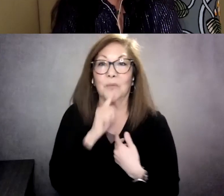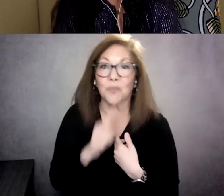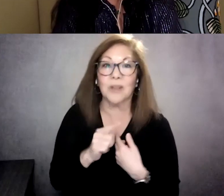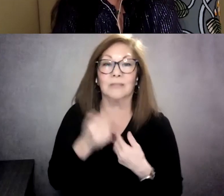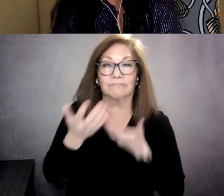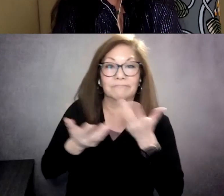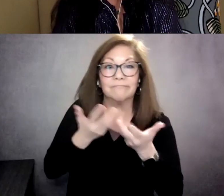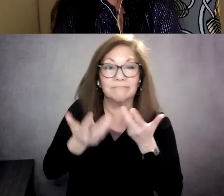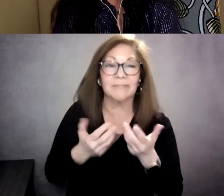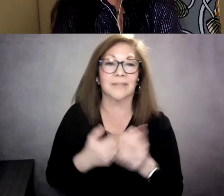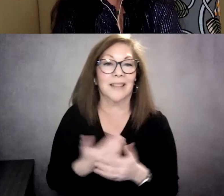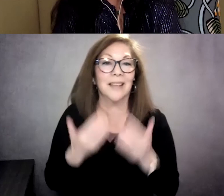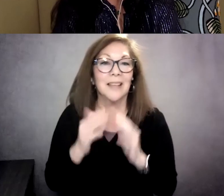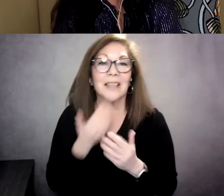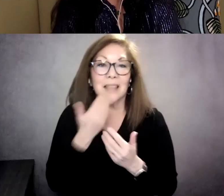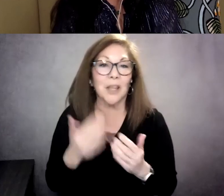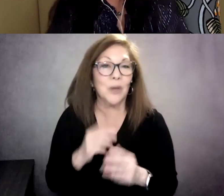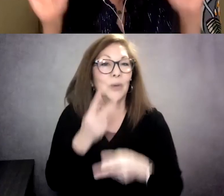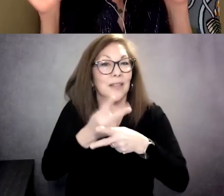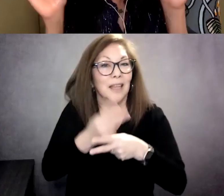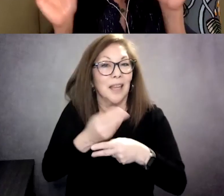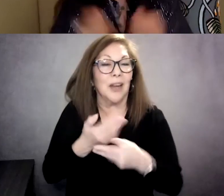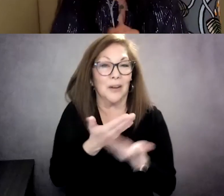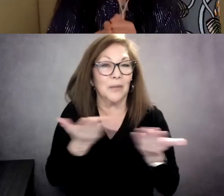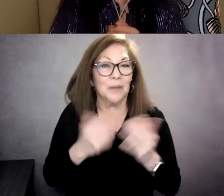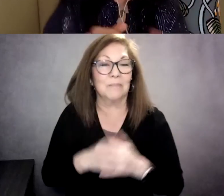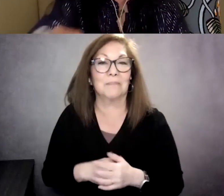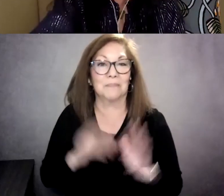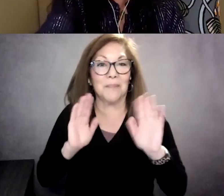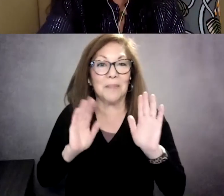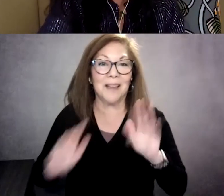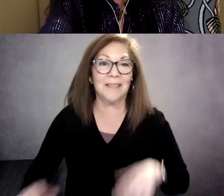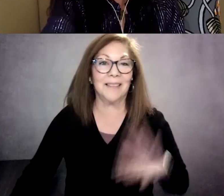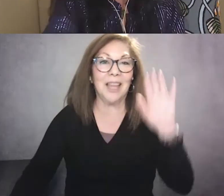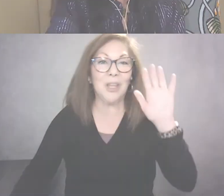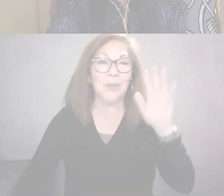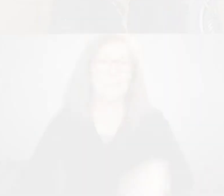So thank you so much. Take care, everyone. Thank you. Thank you. Good evening.